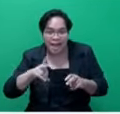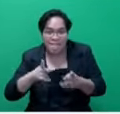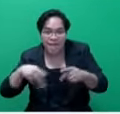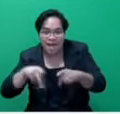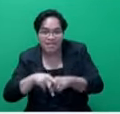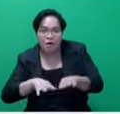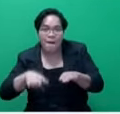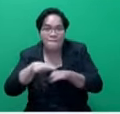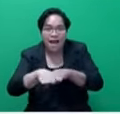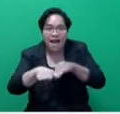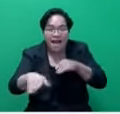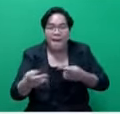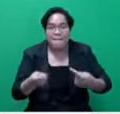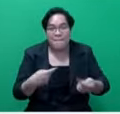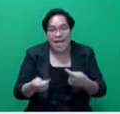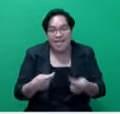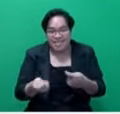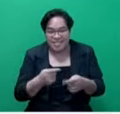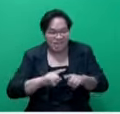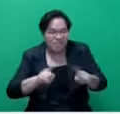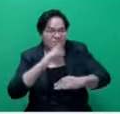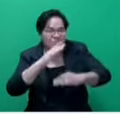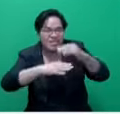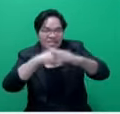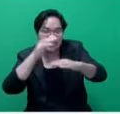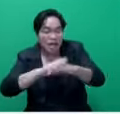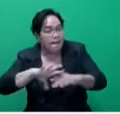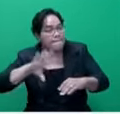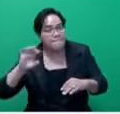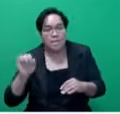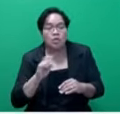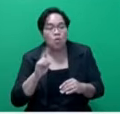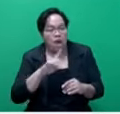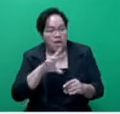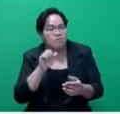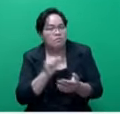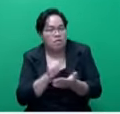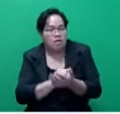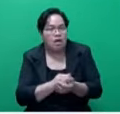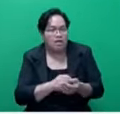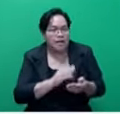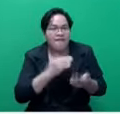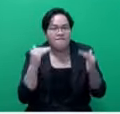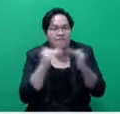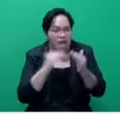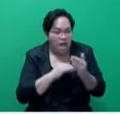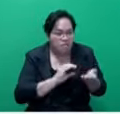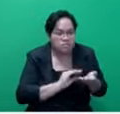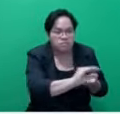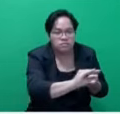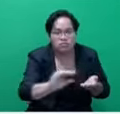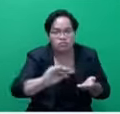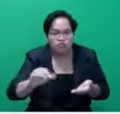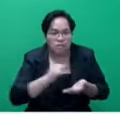parking stations, markets, or market infrastructure, must be equitably distributed across the country.